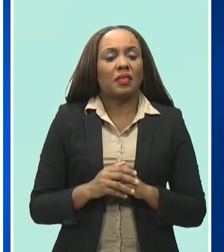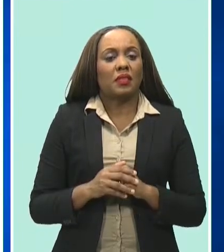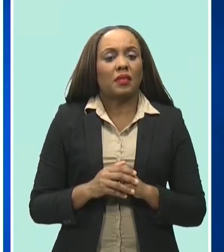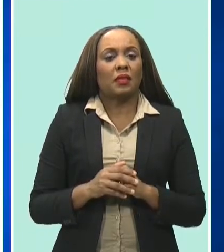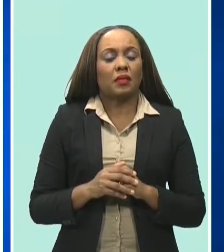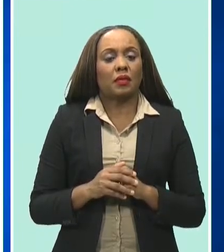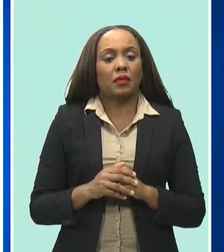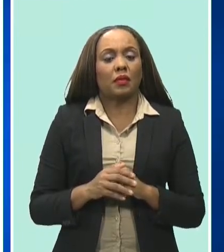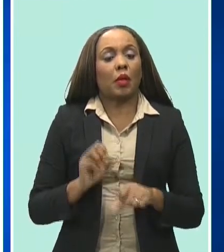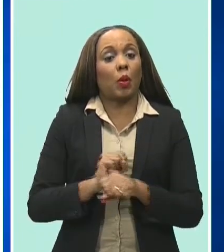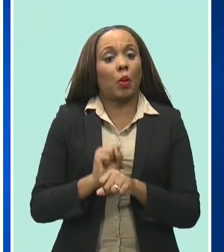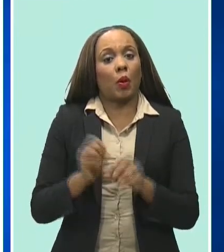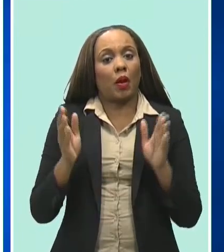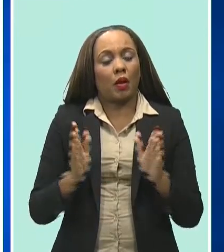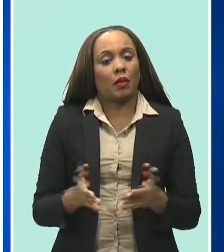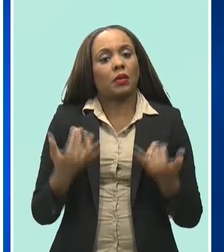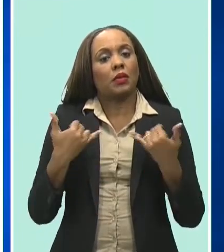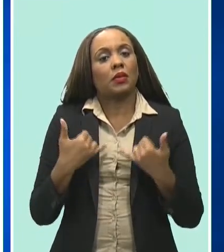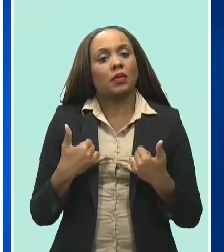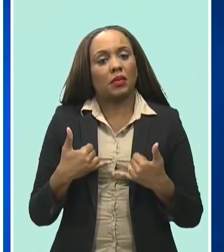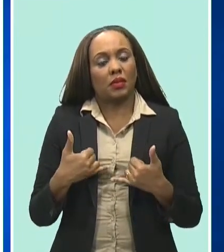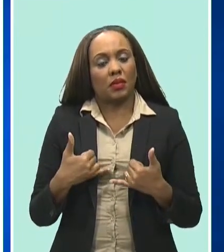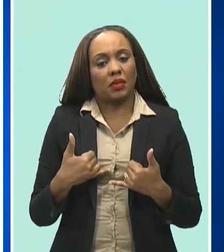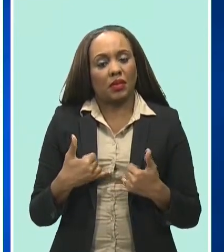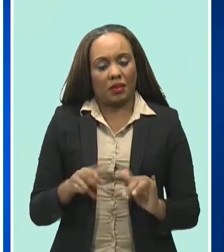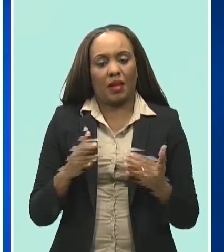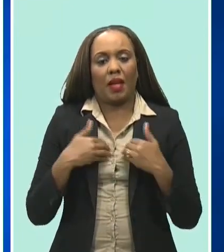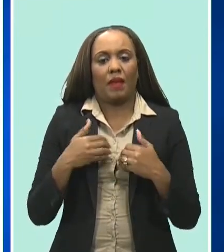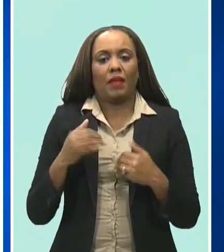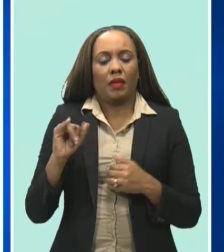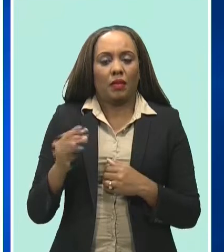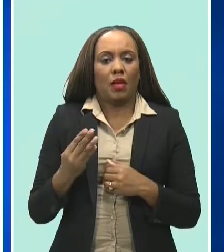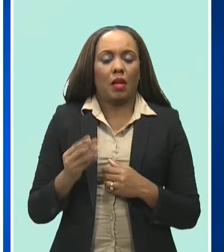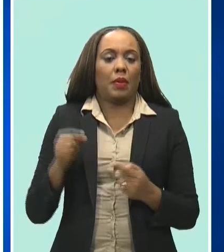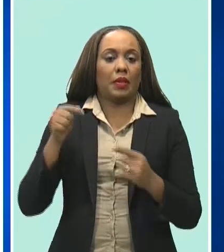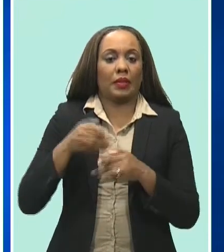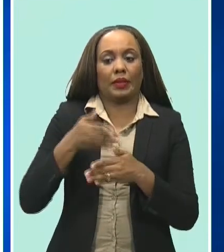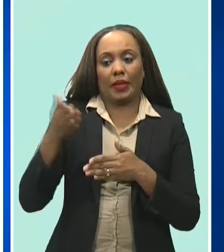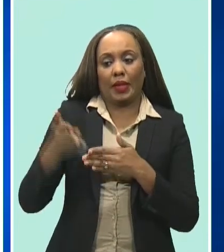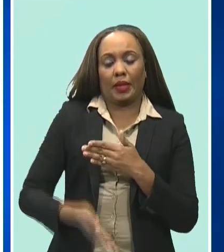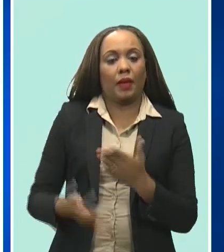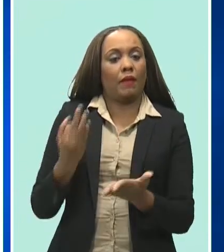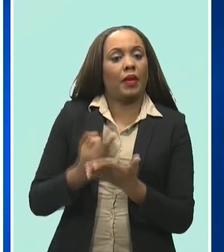will remain employed until the end of the financial year,